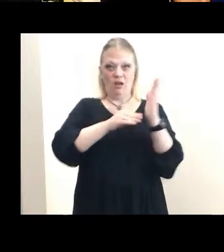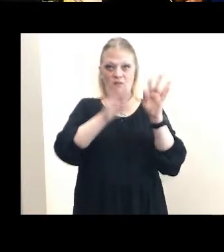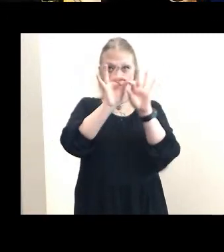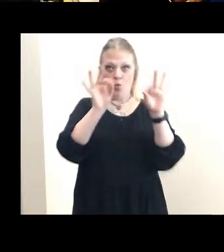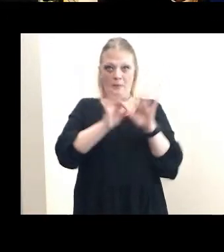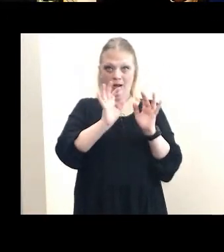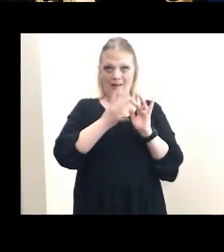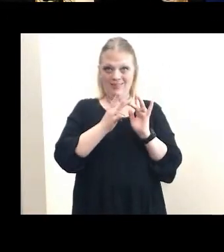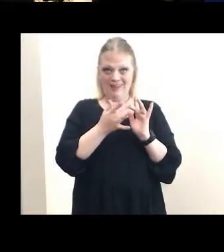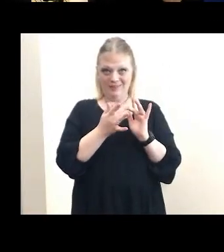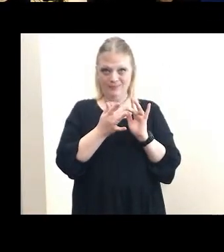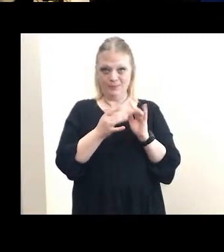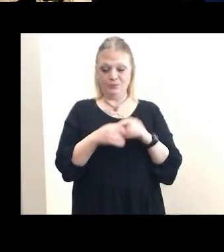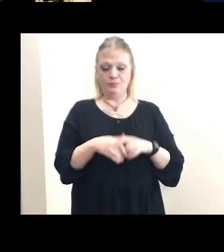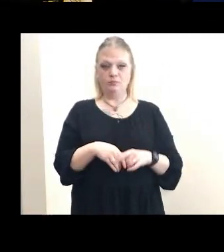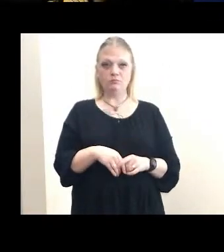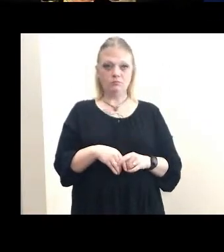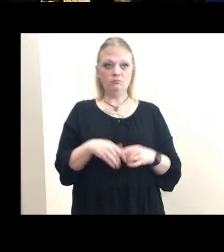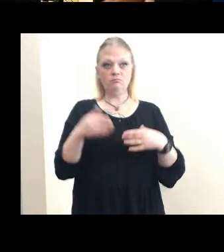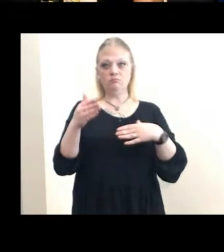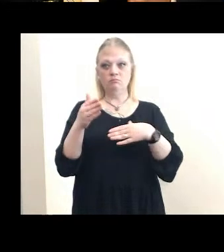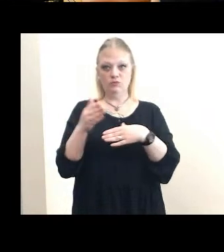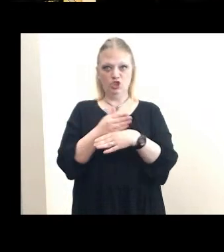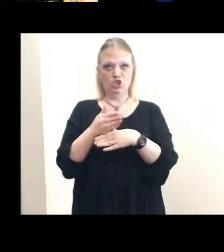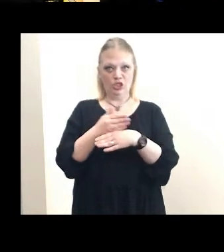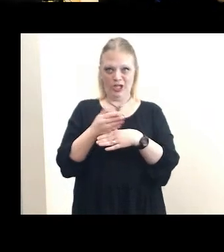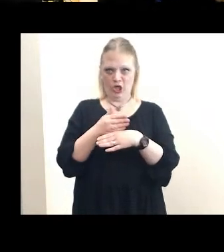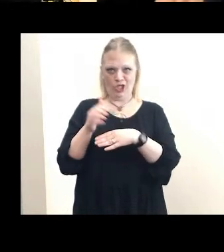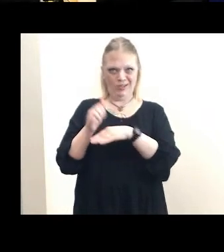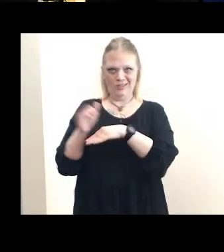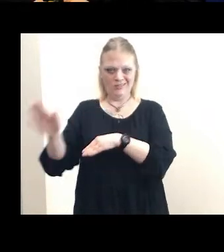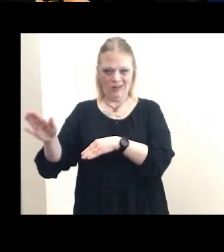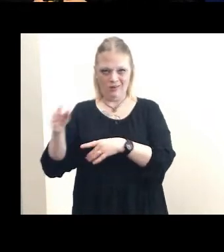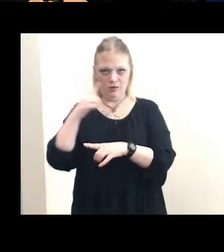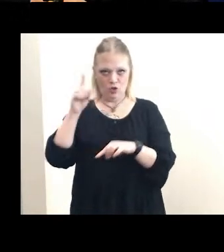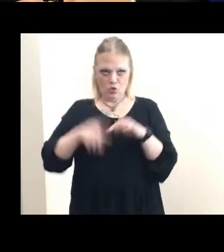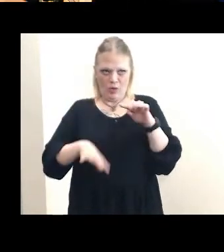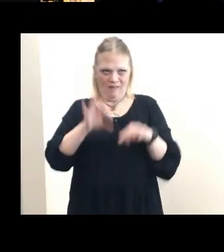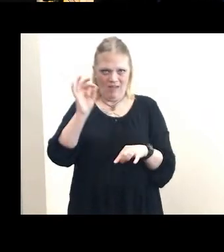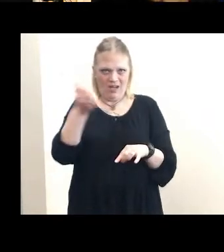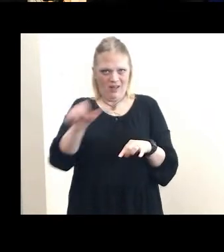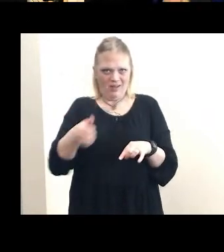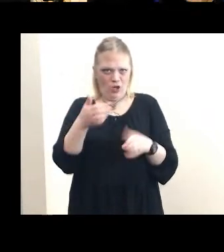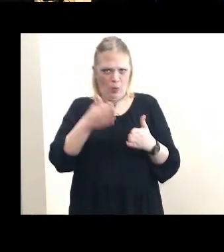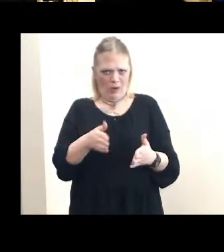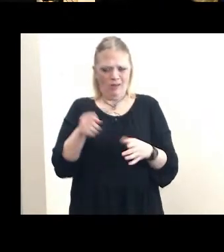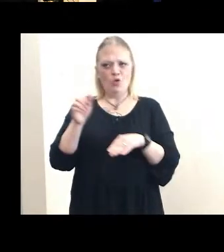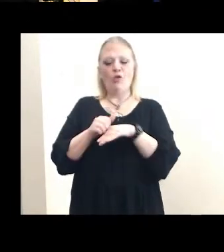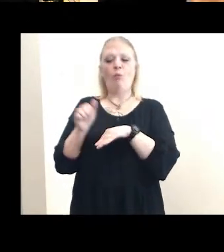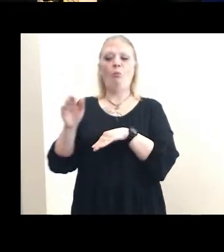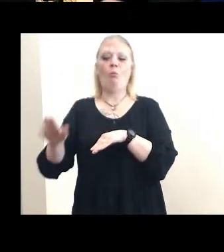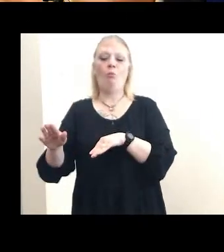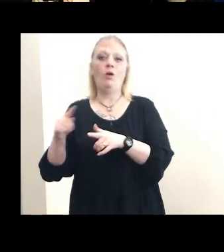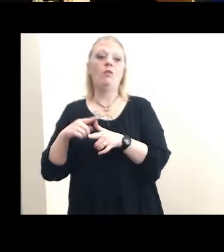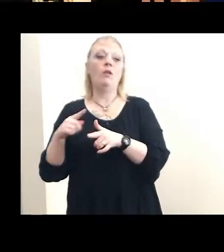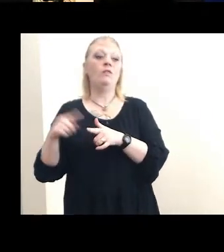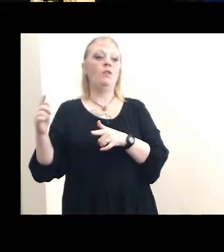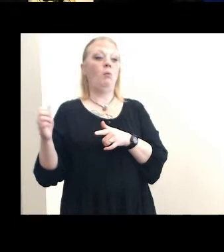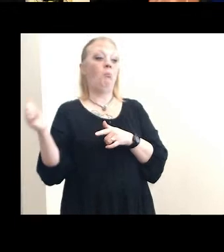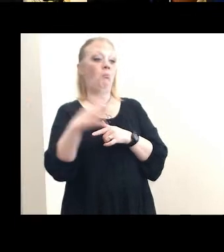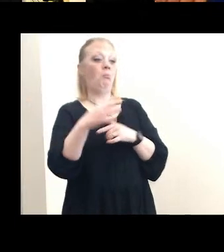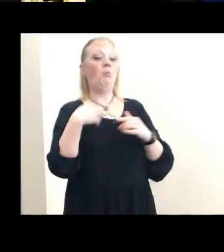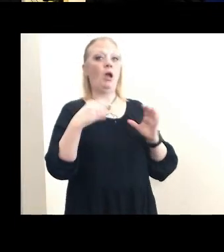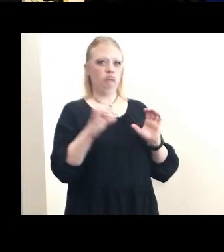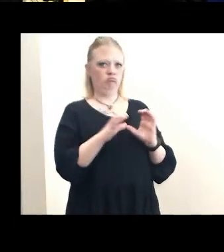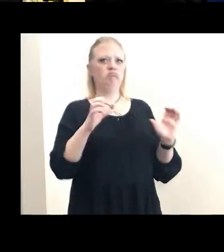online, which was shared to them because they couldn't have found it any other way, they would have come up with a certification in which they certify